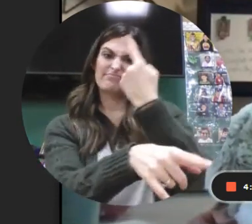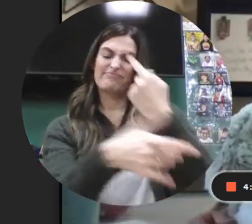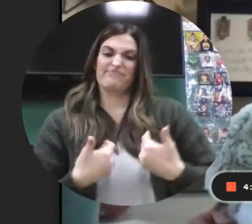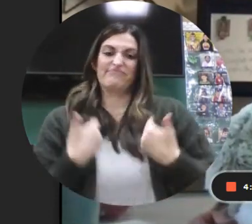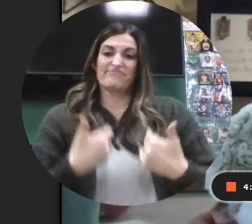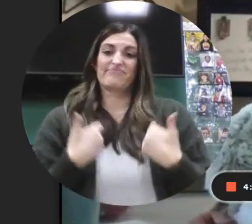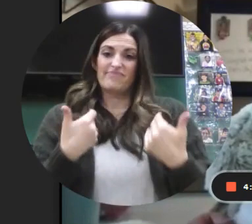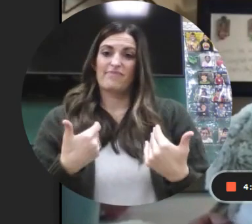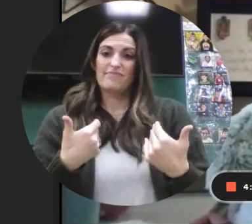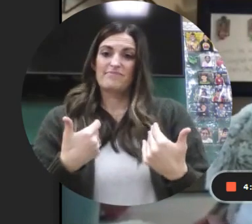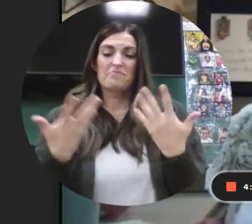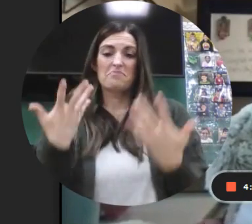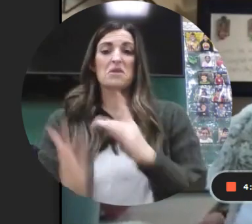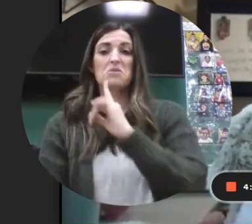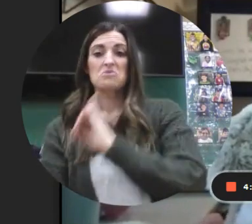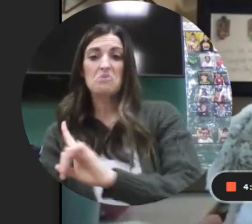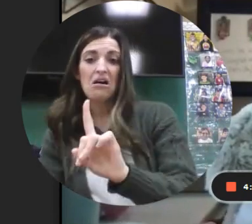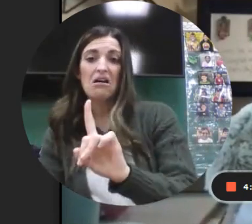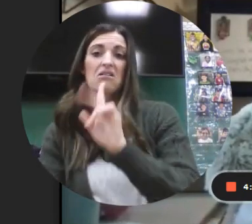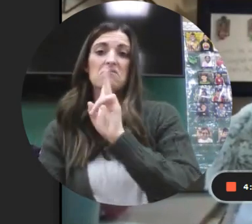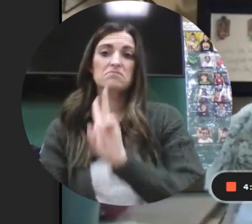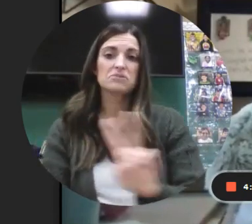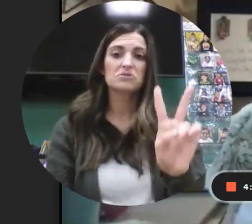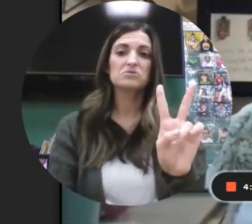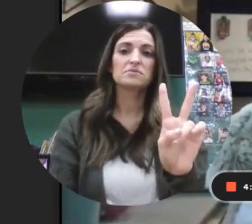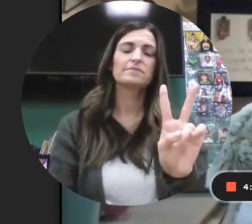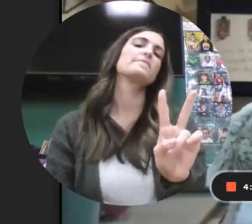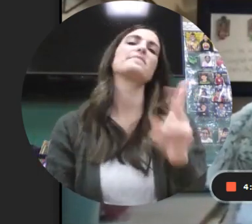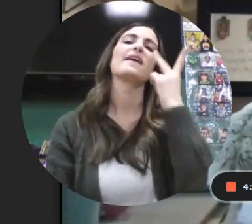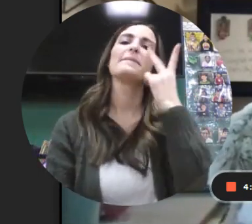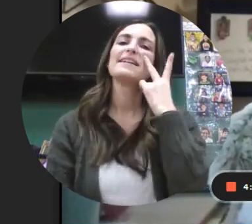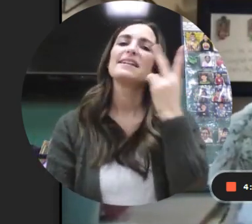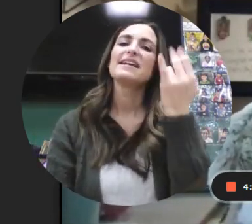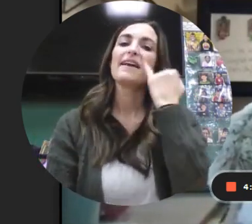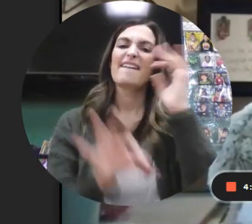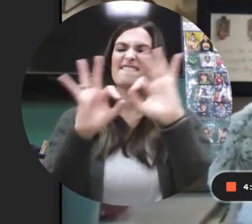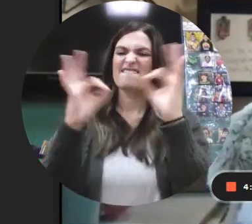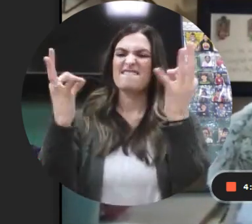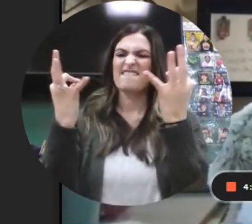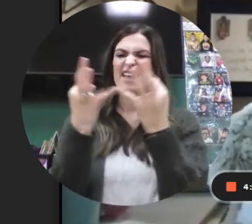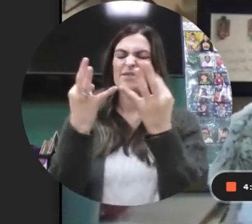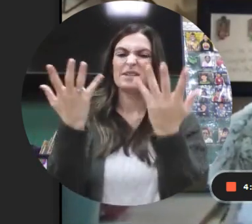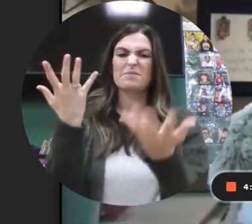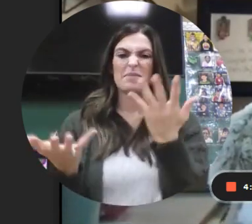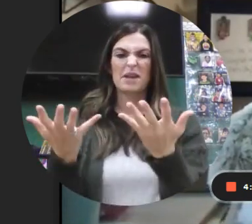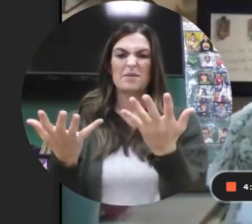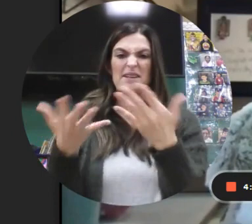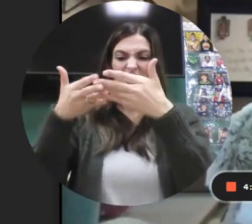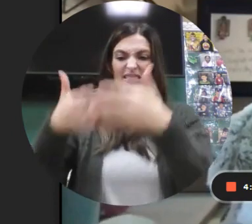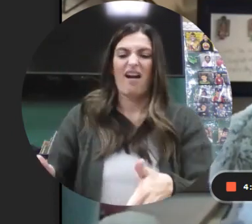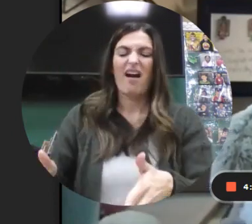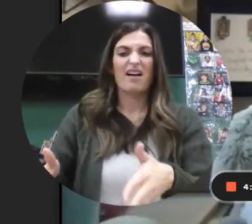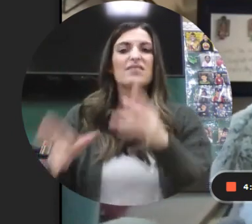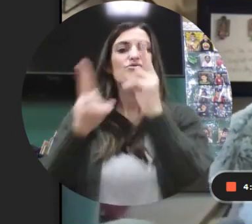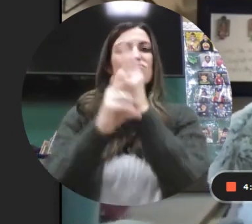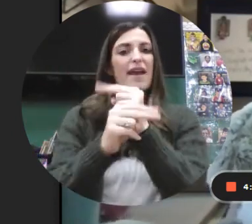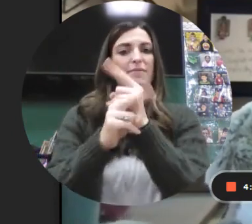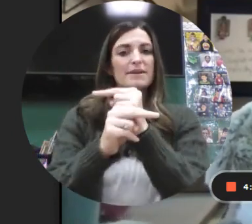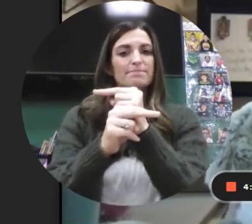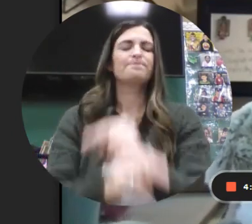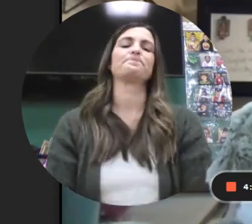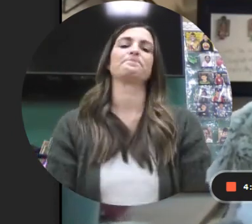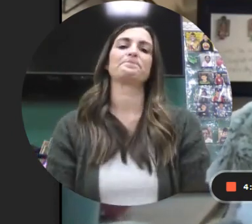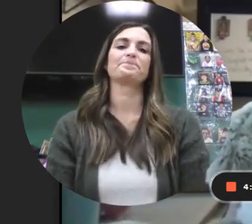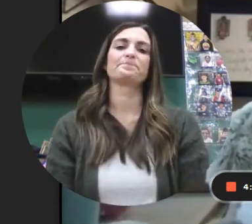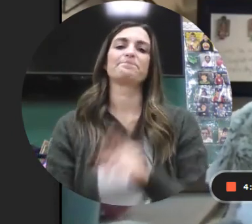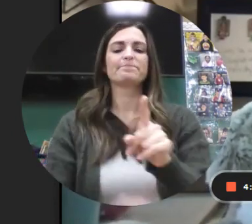Maybe a year or two. Let me check the lost pet database and see if anyone has reported a gold-colored bunny missing."